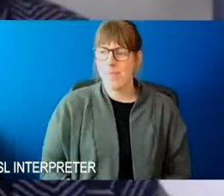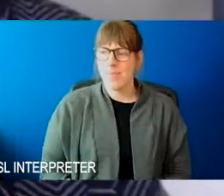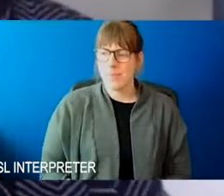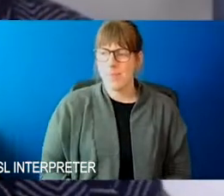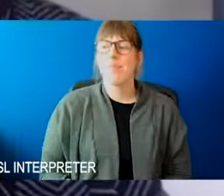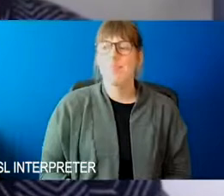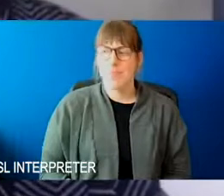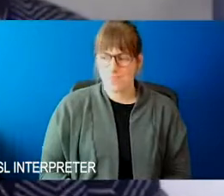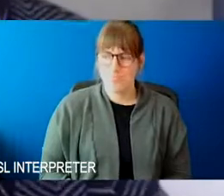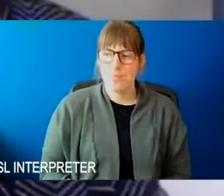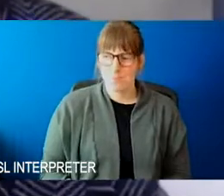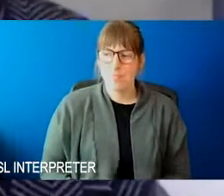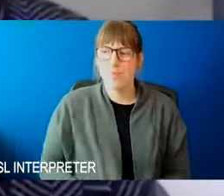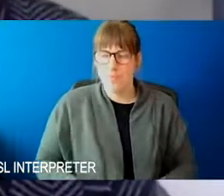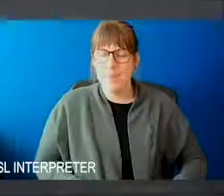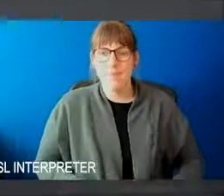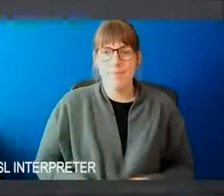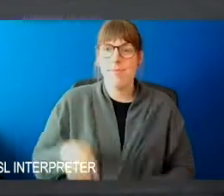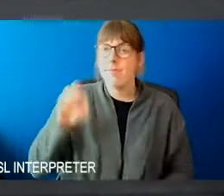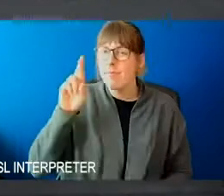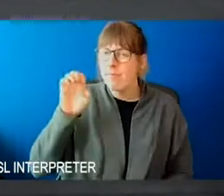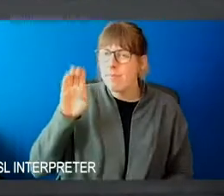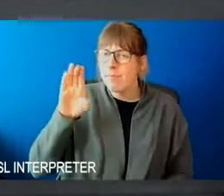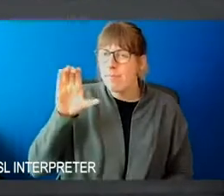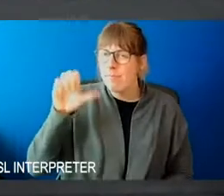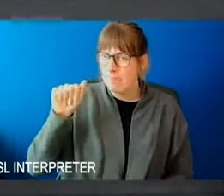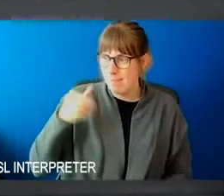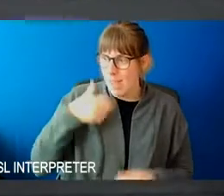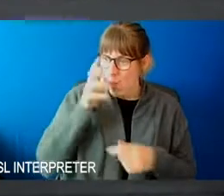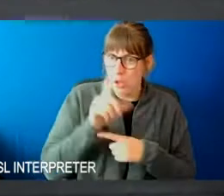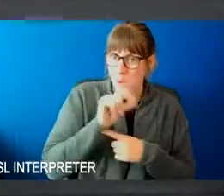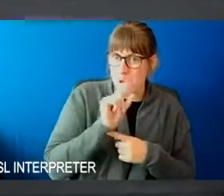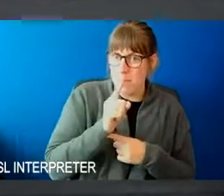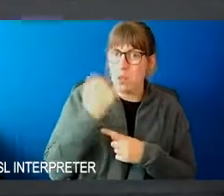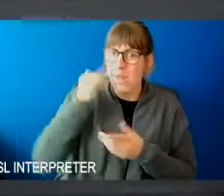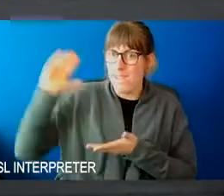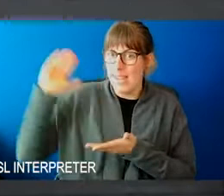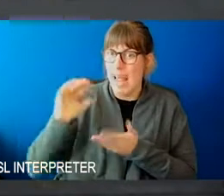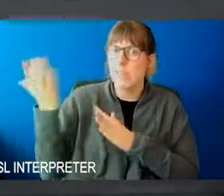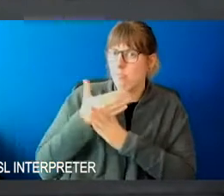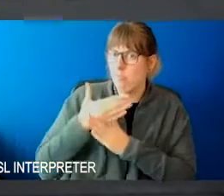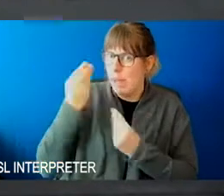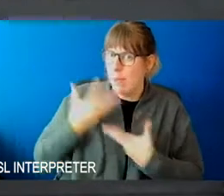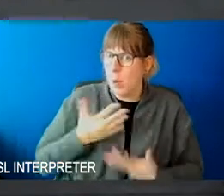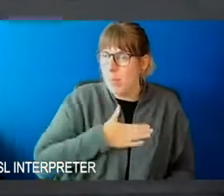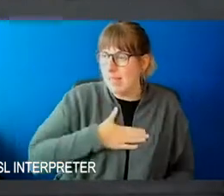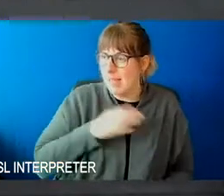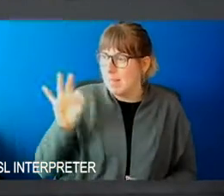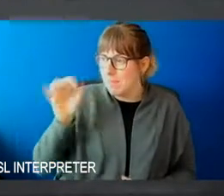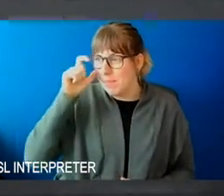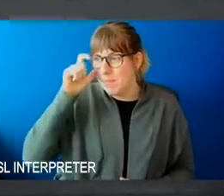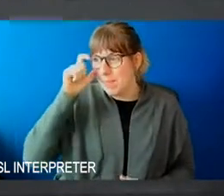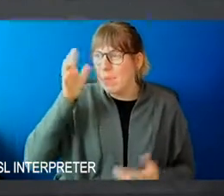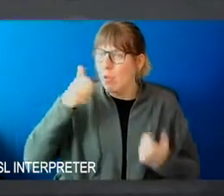screen and the presentation. Okay. So Rebecca, I'm going to take the 20 minutes, and if you need me to